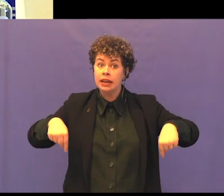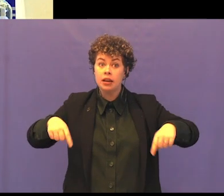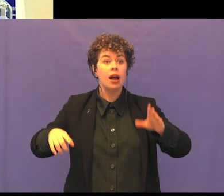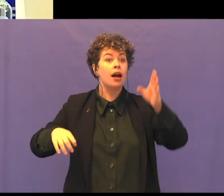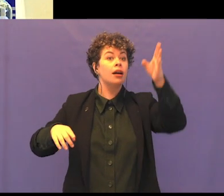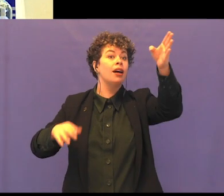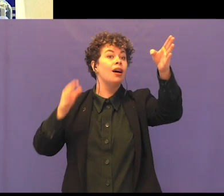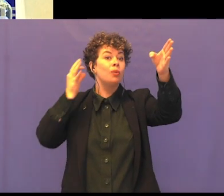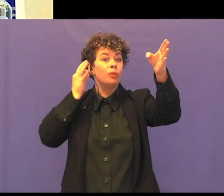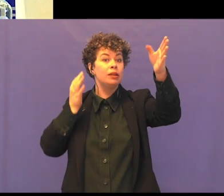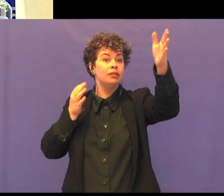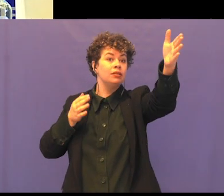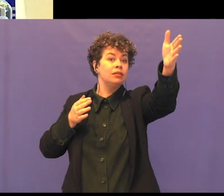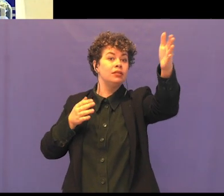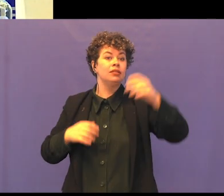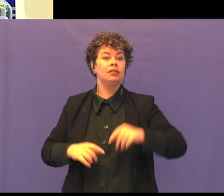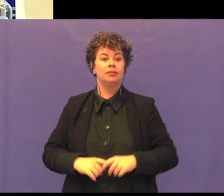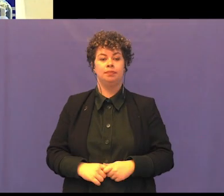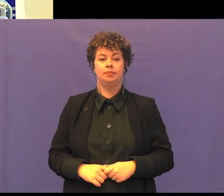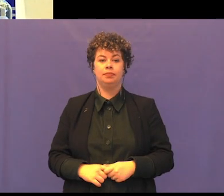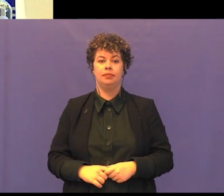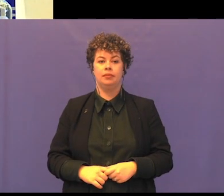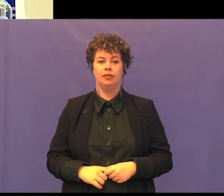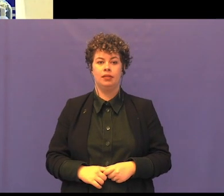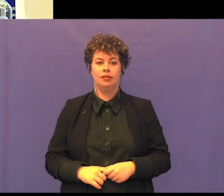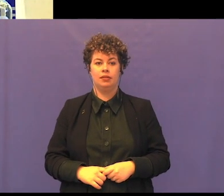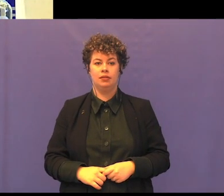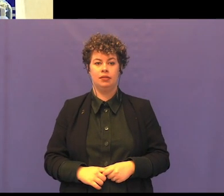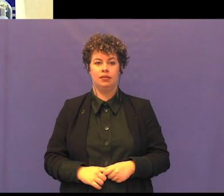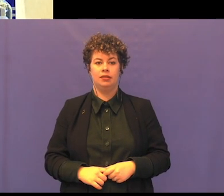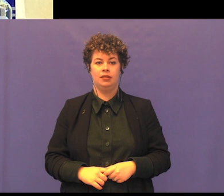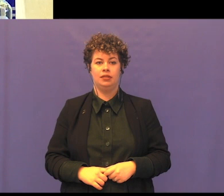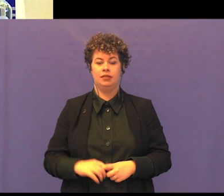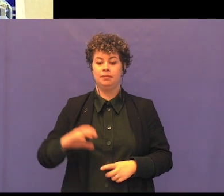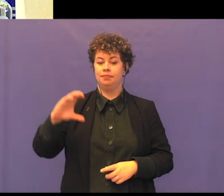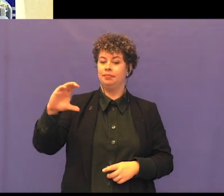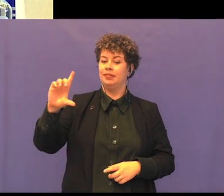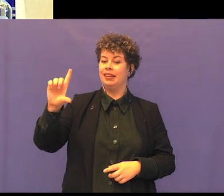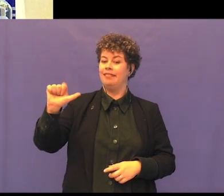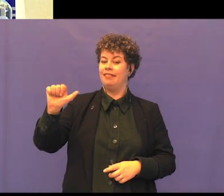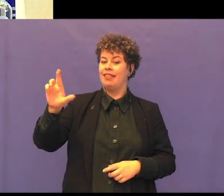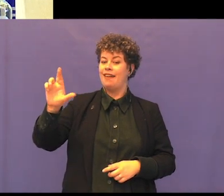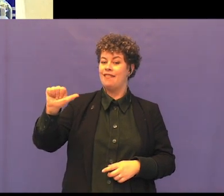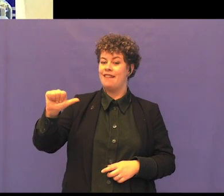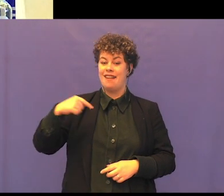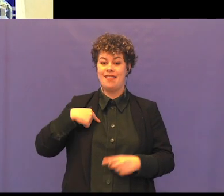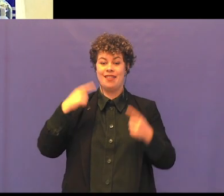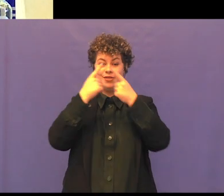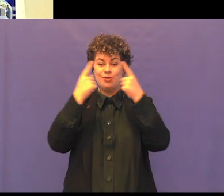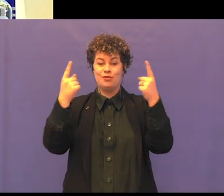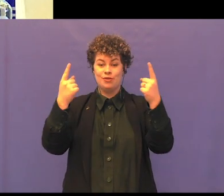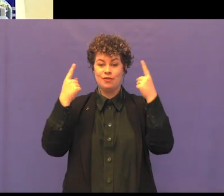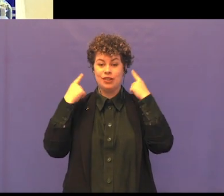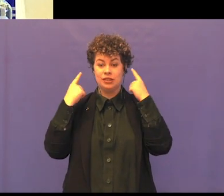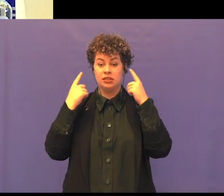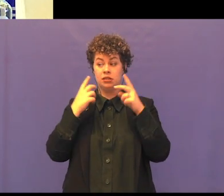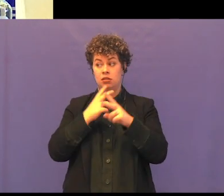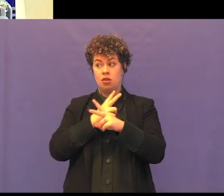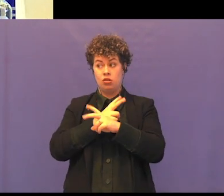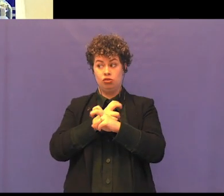My name is Clara, and I'm from University of Osijek. I would like to go back to the topic of